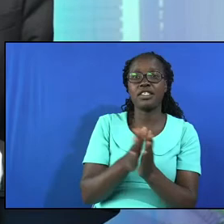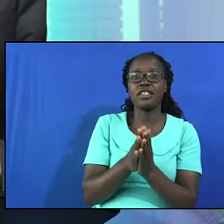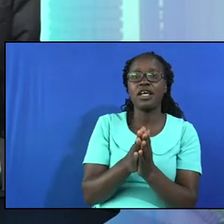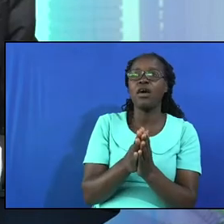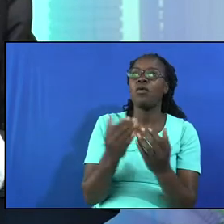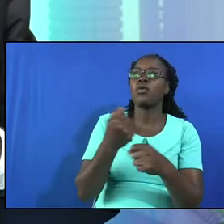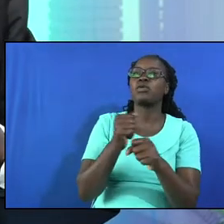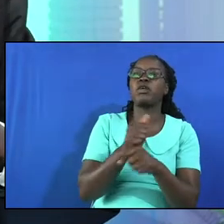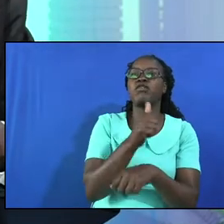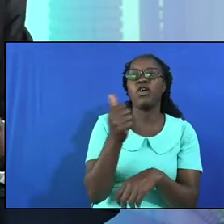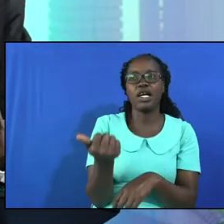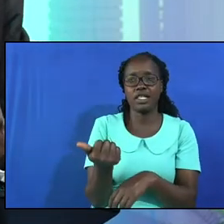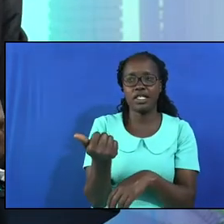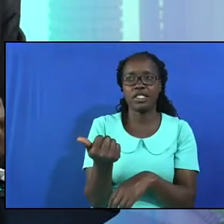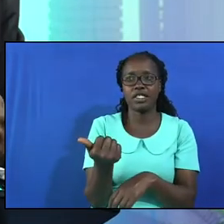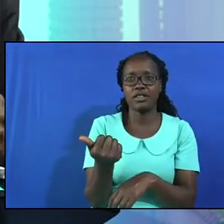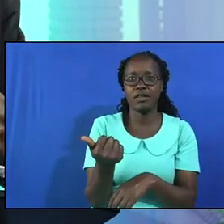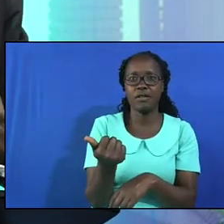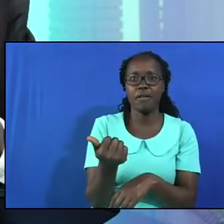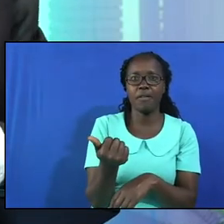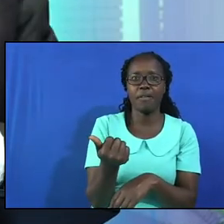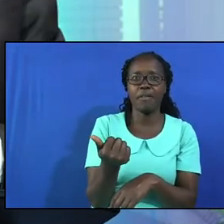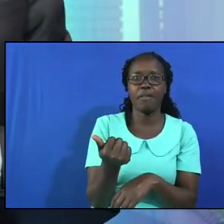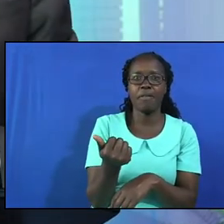for others.